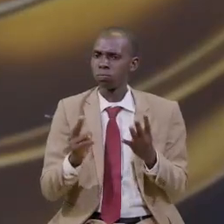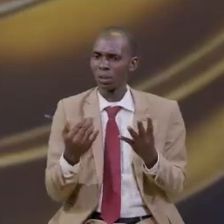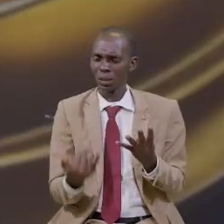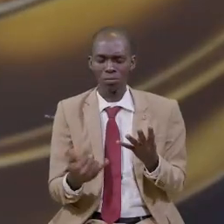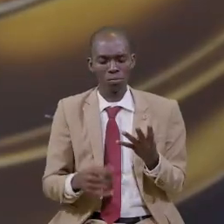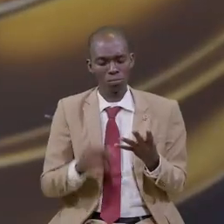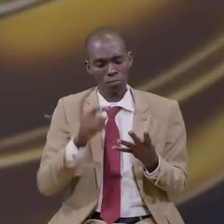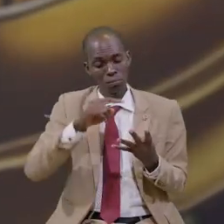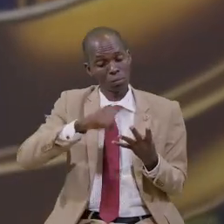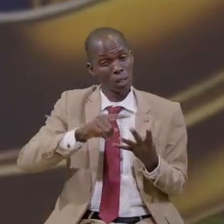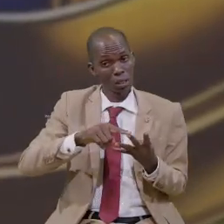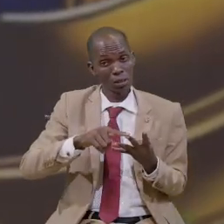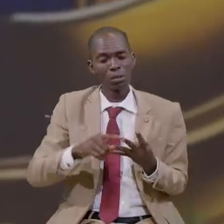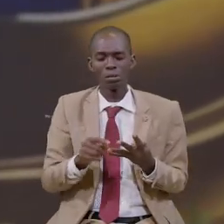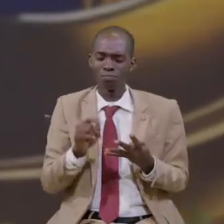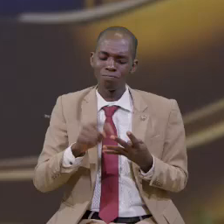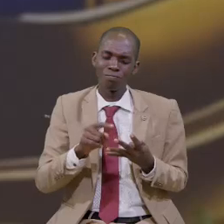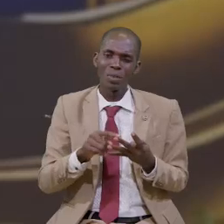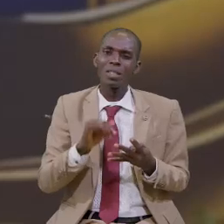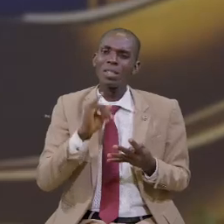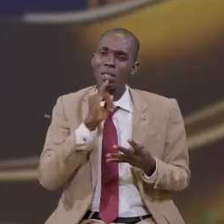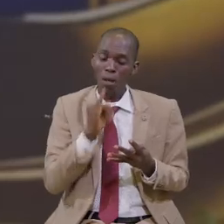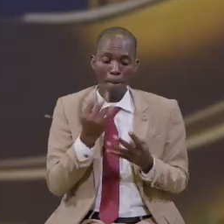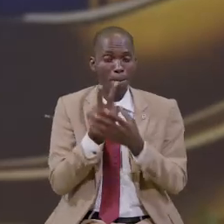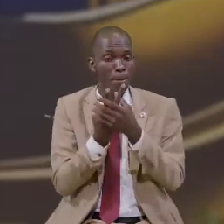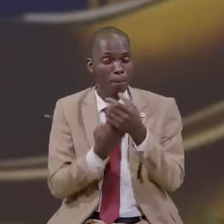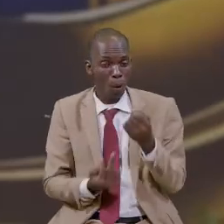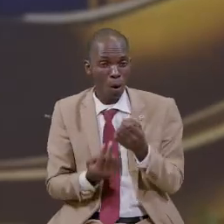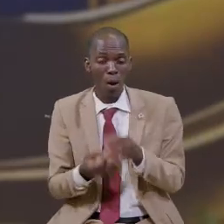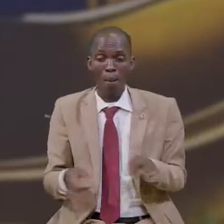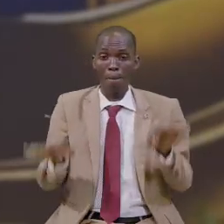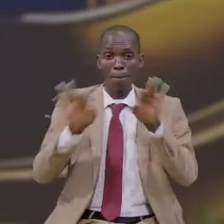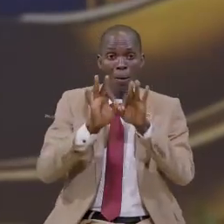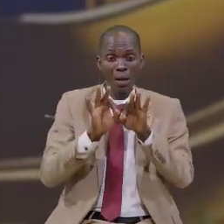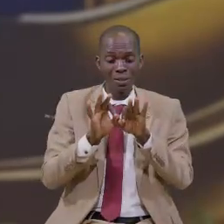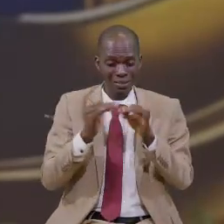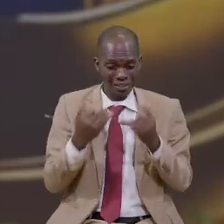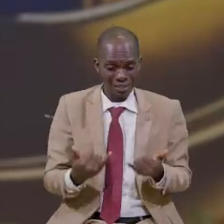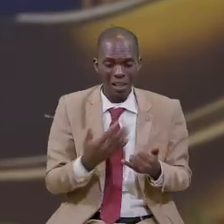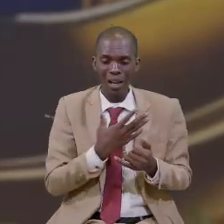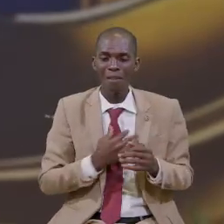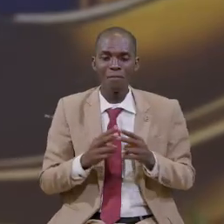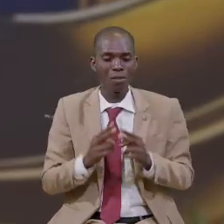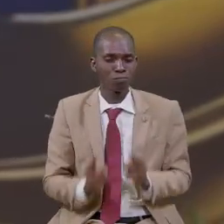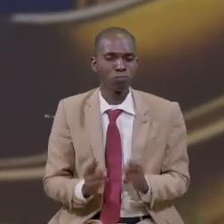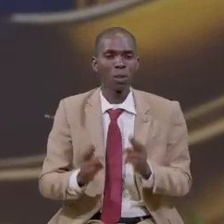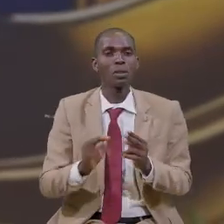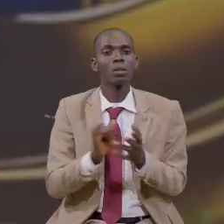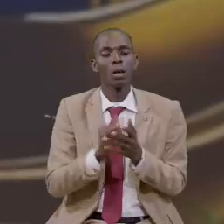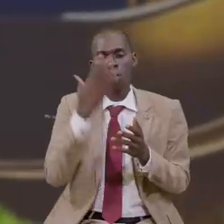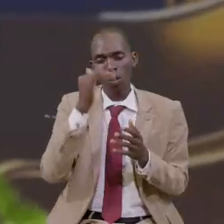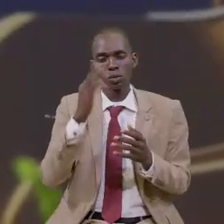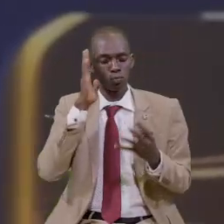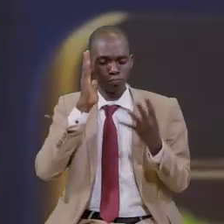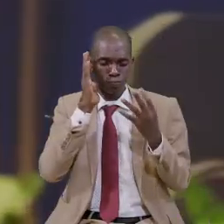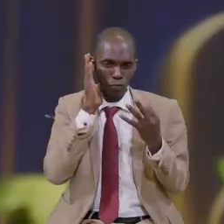one is both important and urgent. That's where you put your priority on. Look at